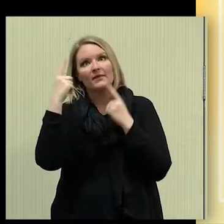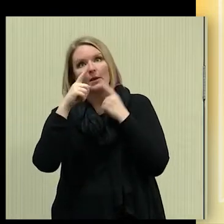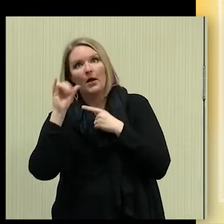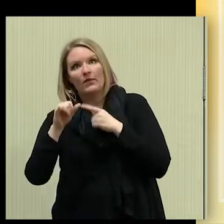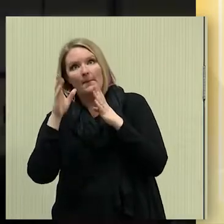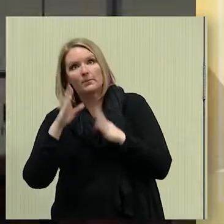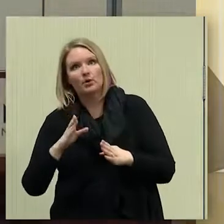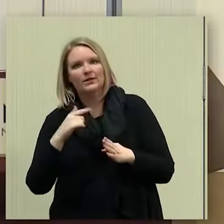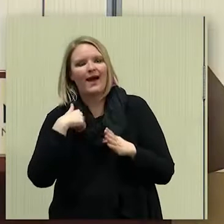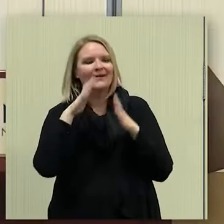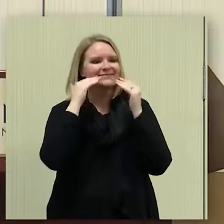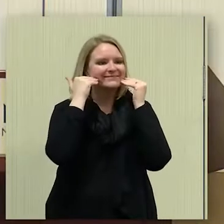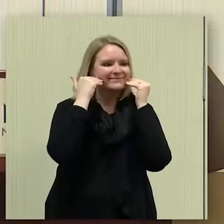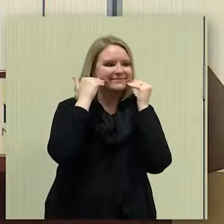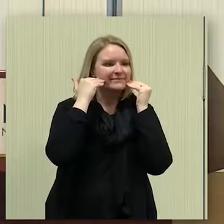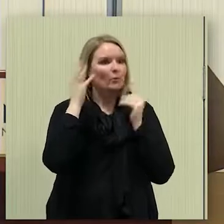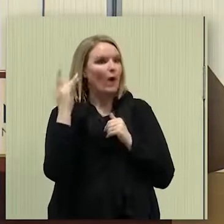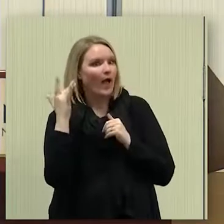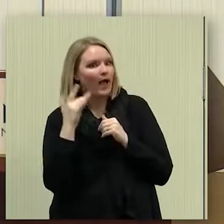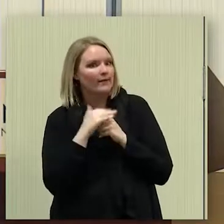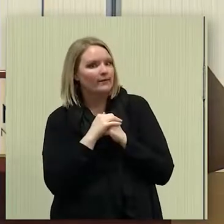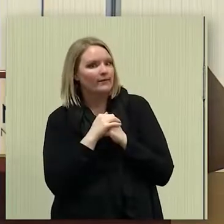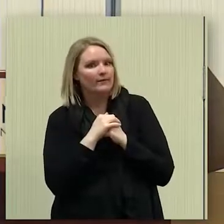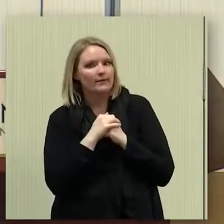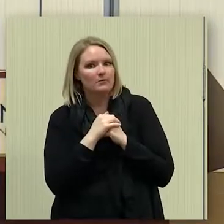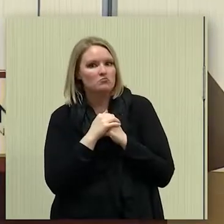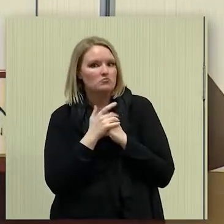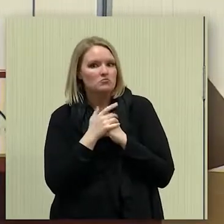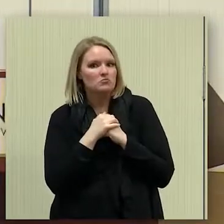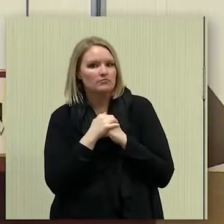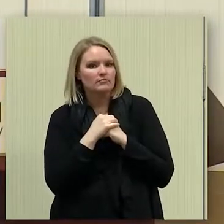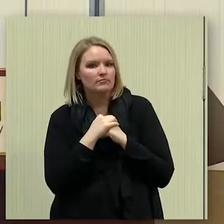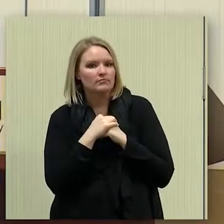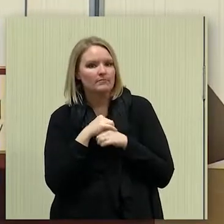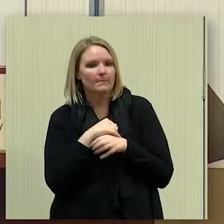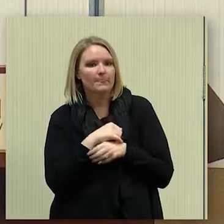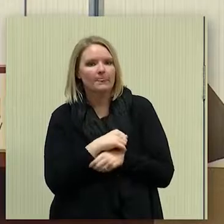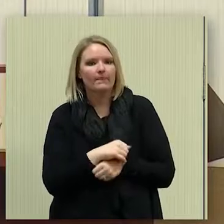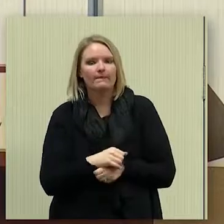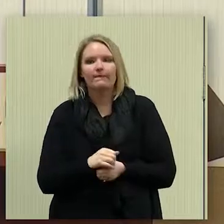best friend? What are some things?